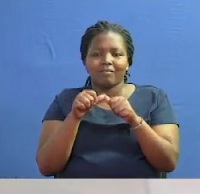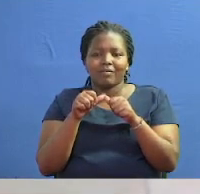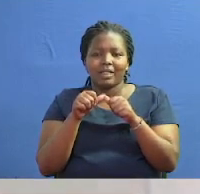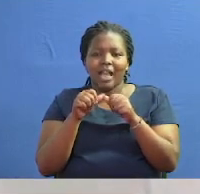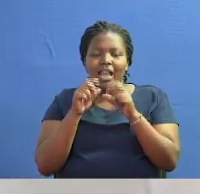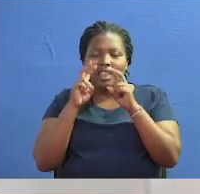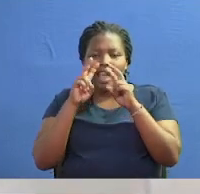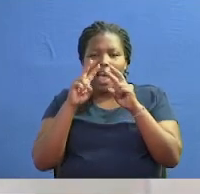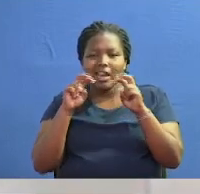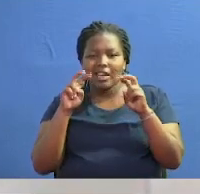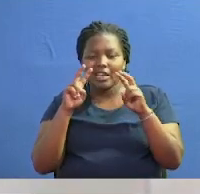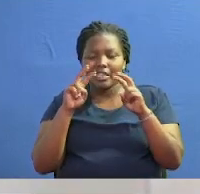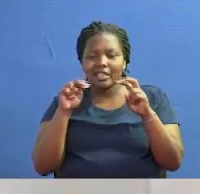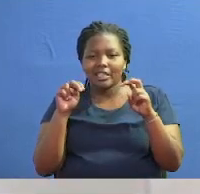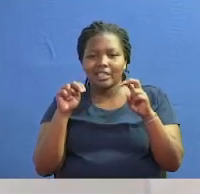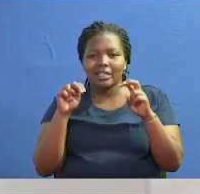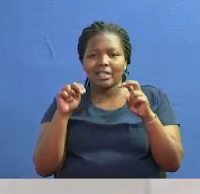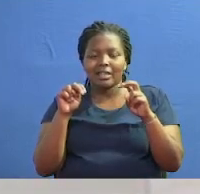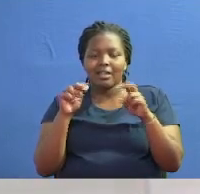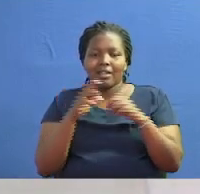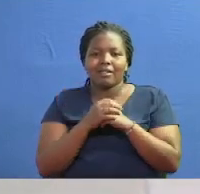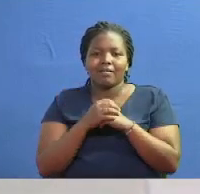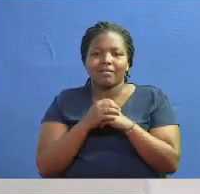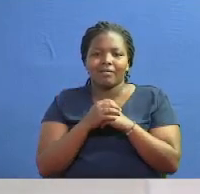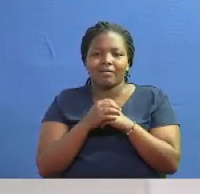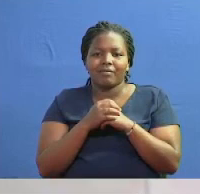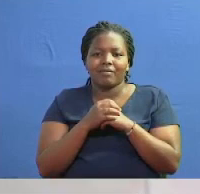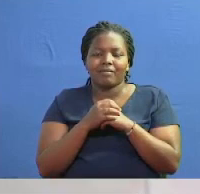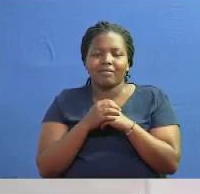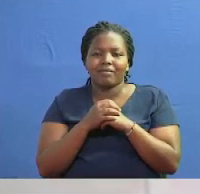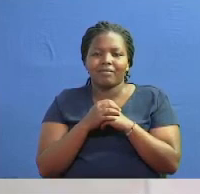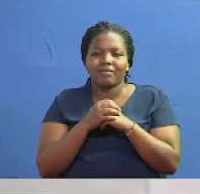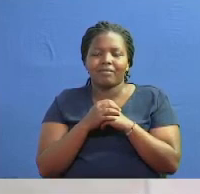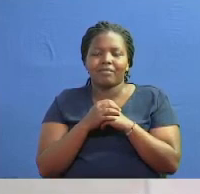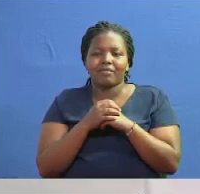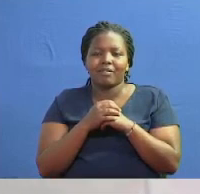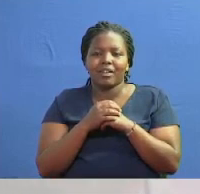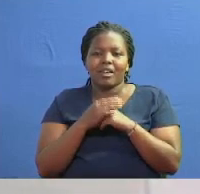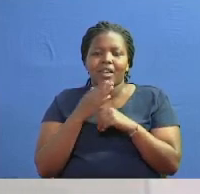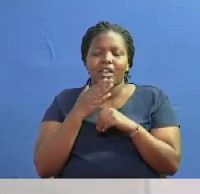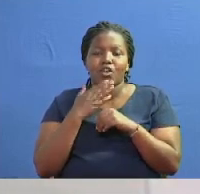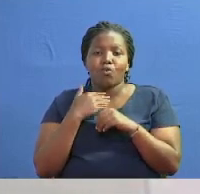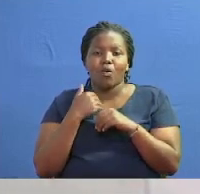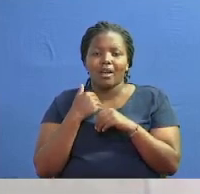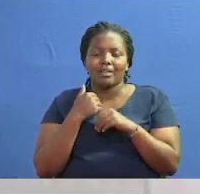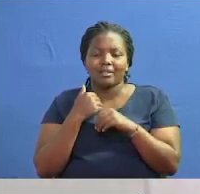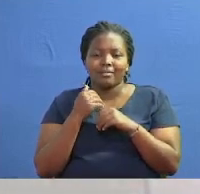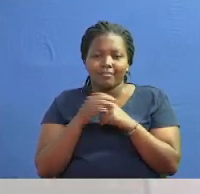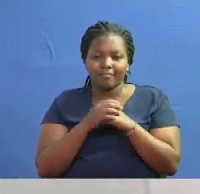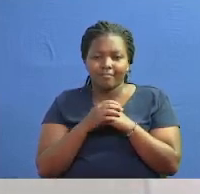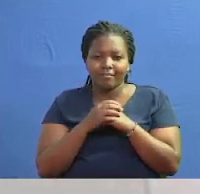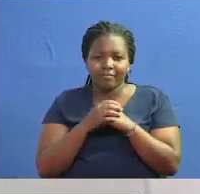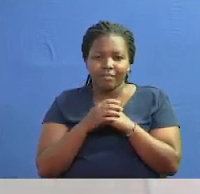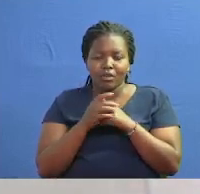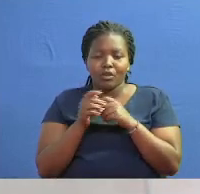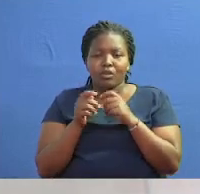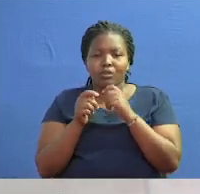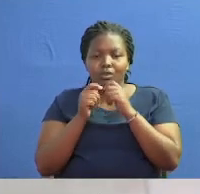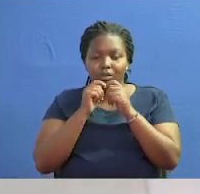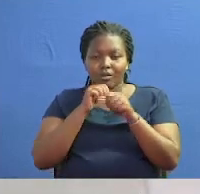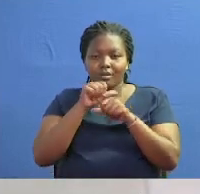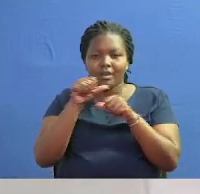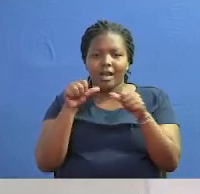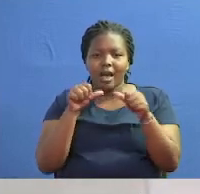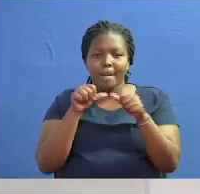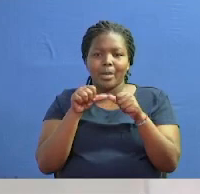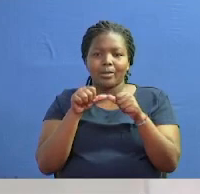analysis of complicated and of course the other malaria. Now, I want us to switch attention to our main focus